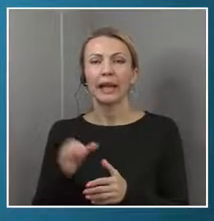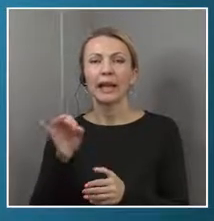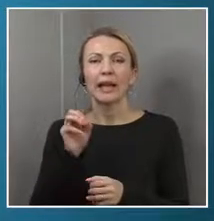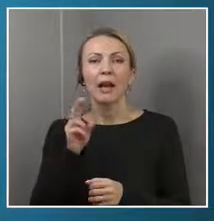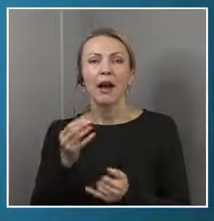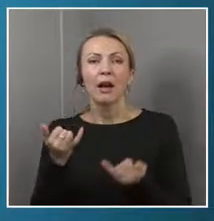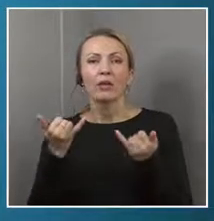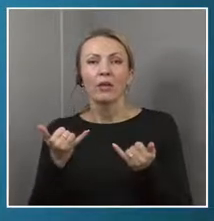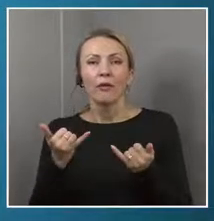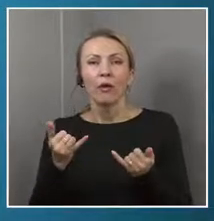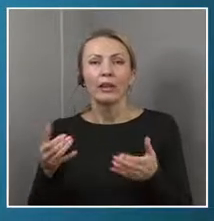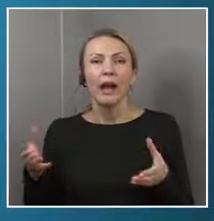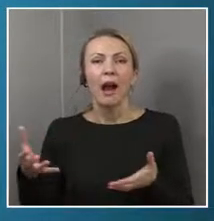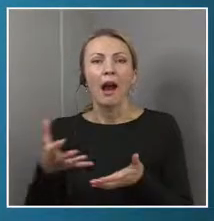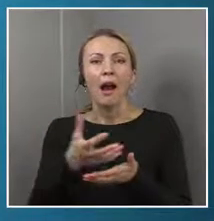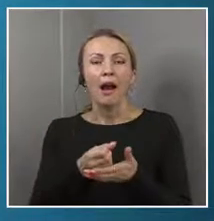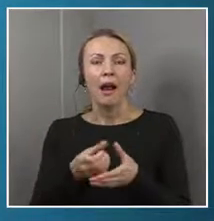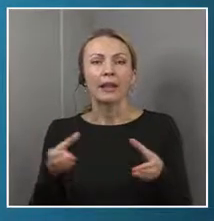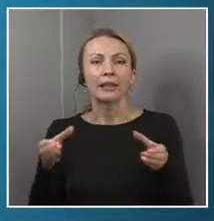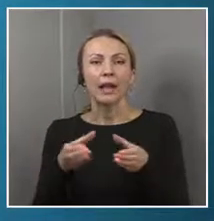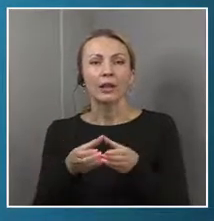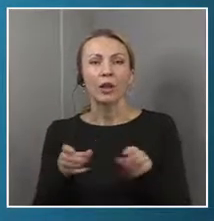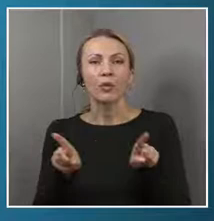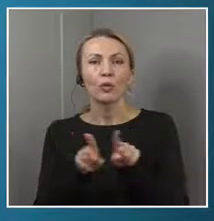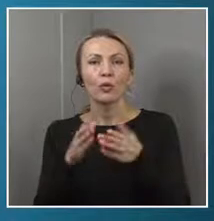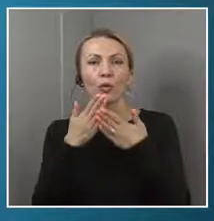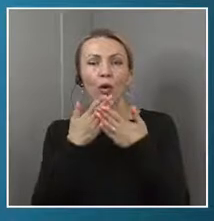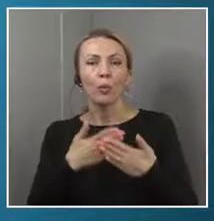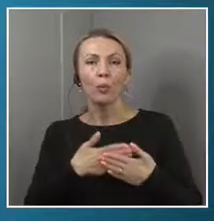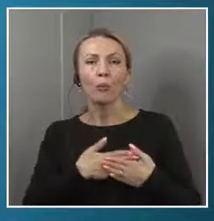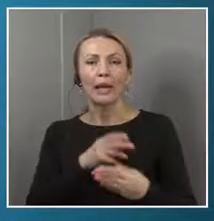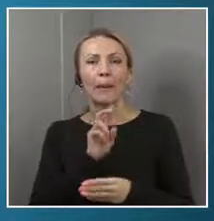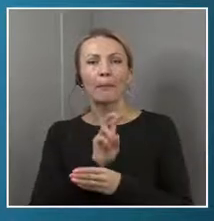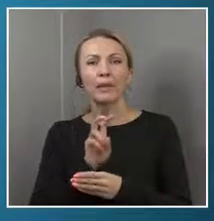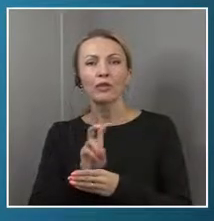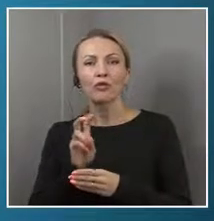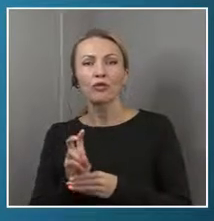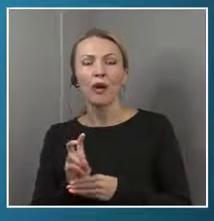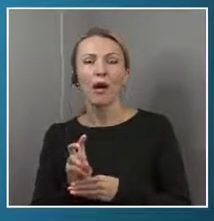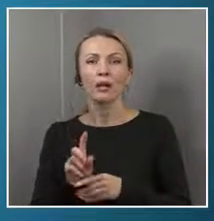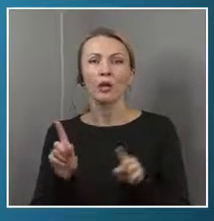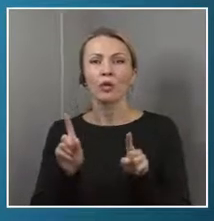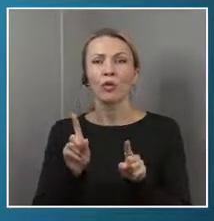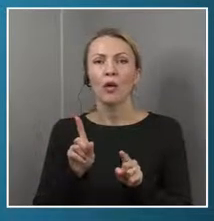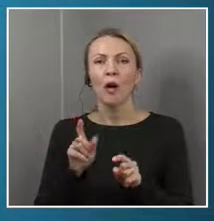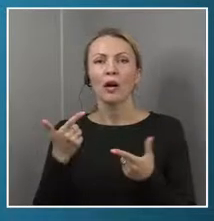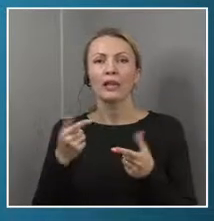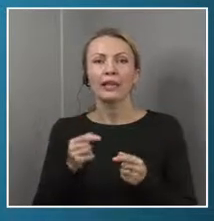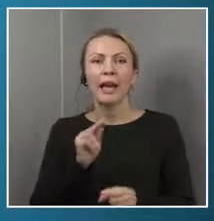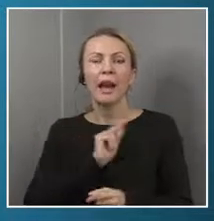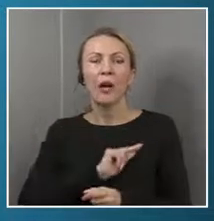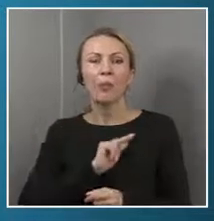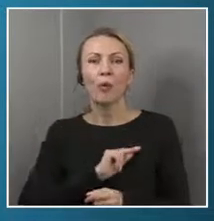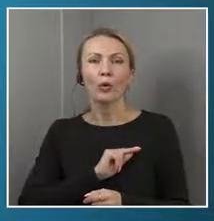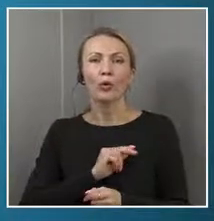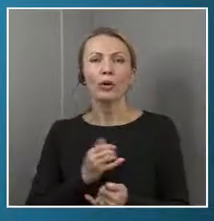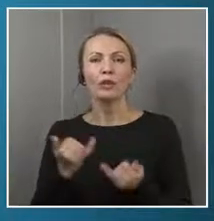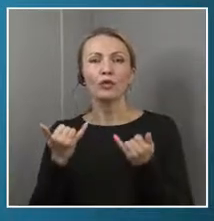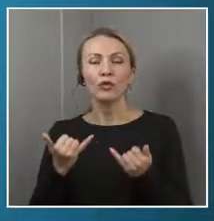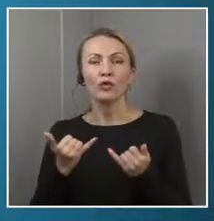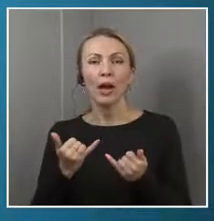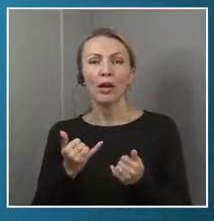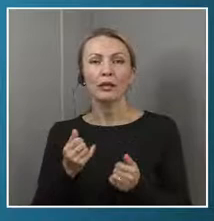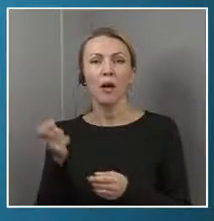they loved visiting artist studios. And this was often arranged by very savvy agents such as Samuel